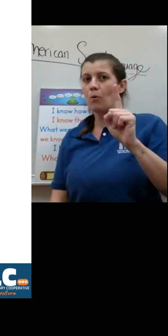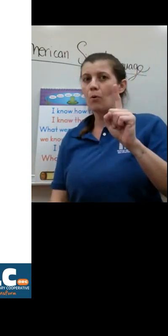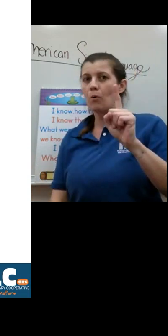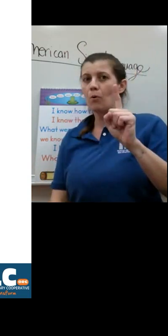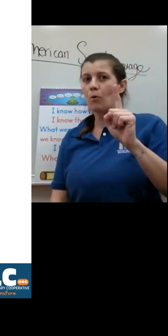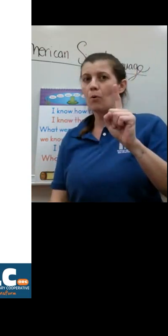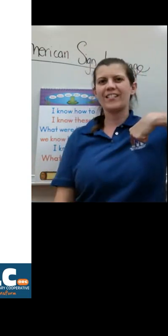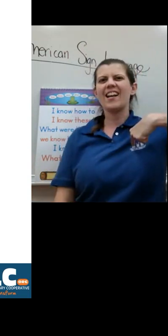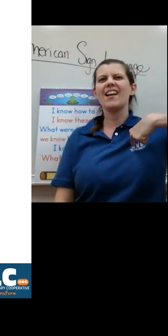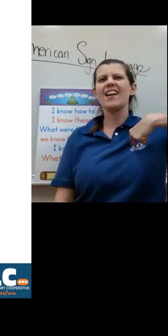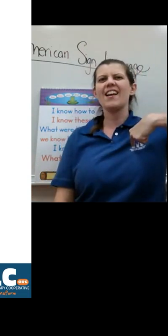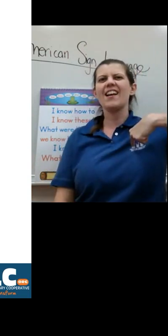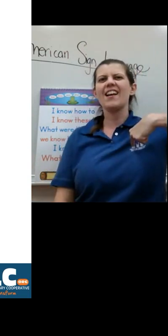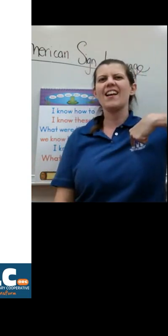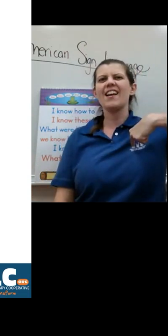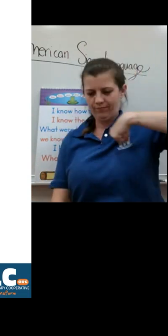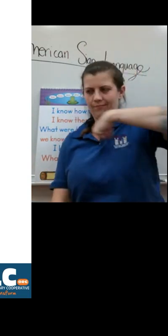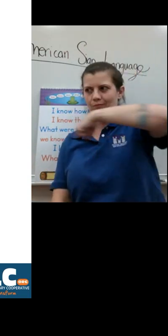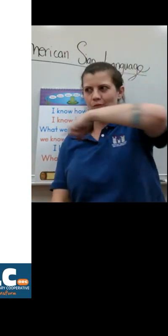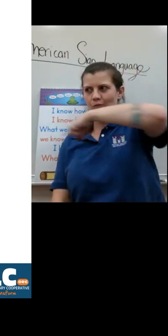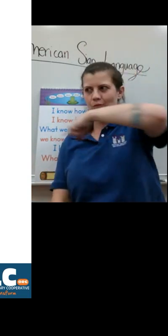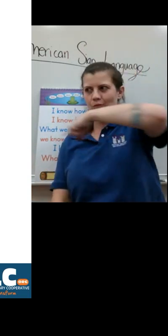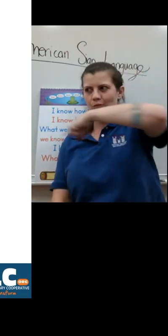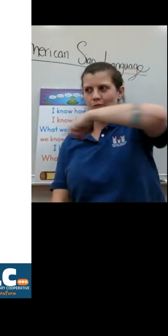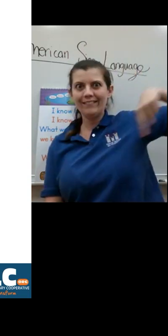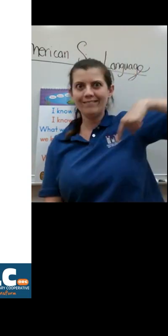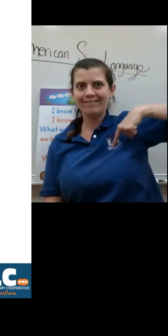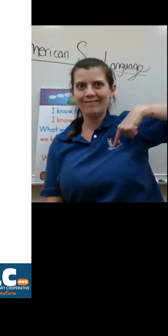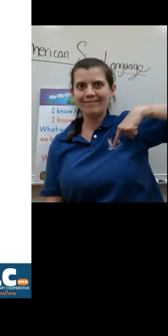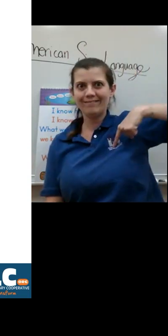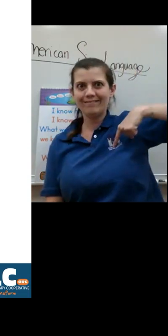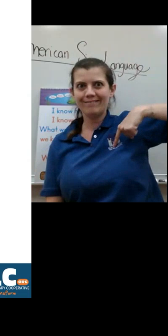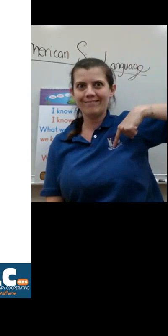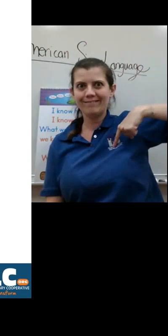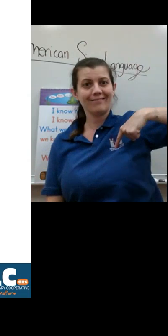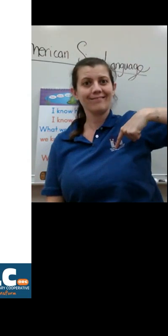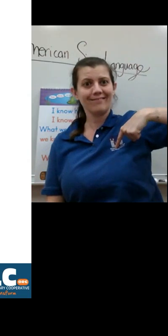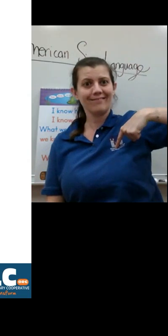You take the point finger and you point at everyone. We.